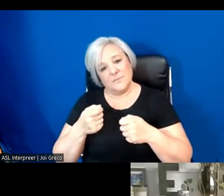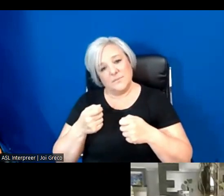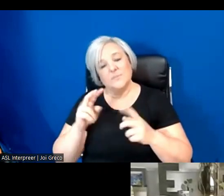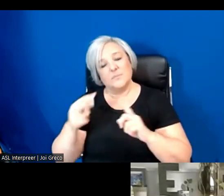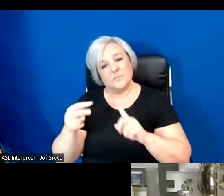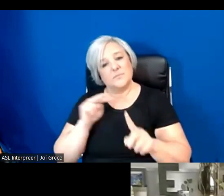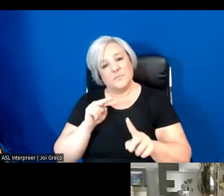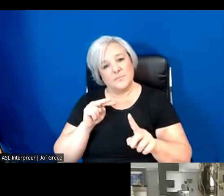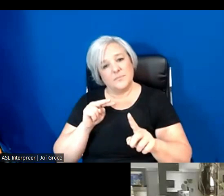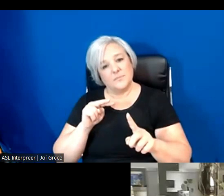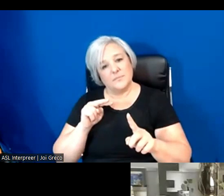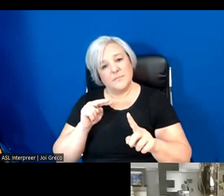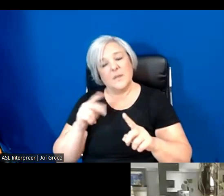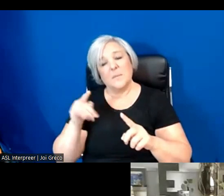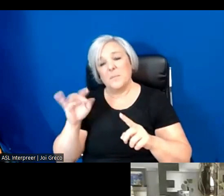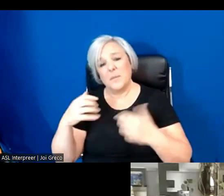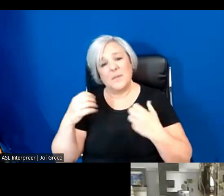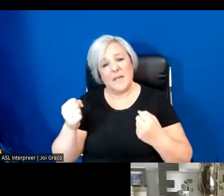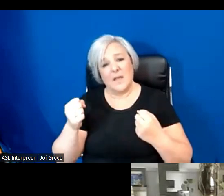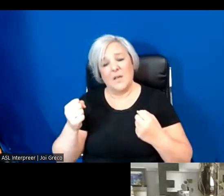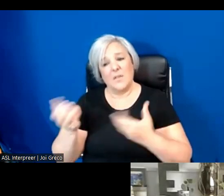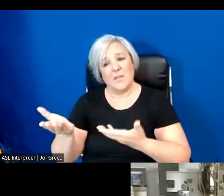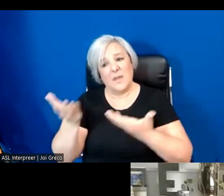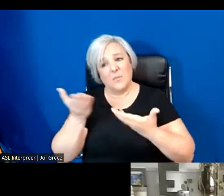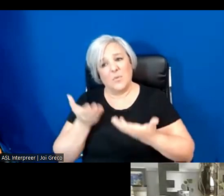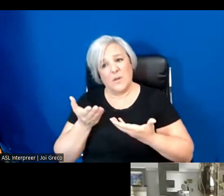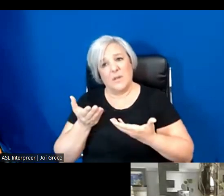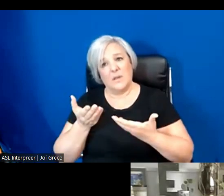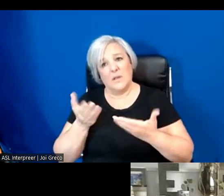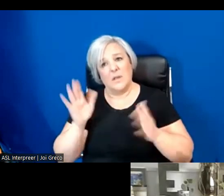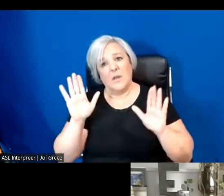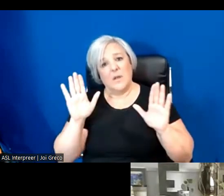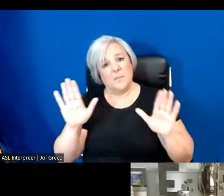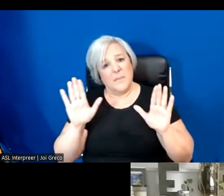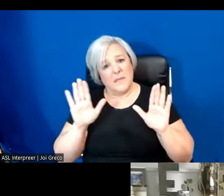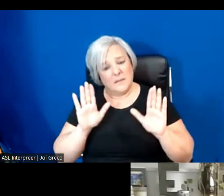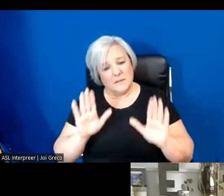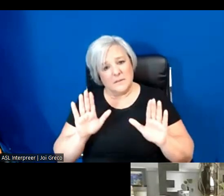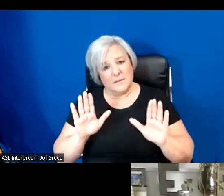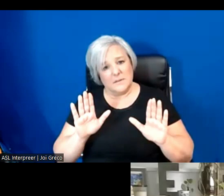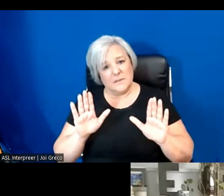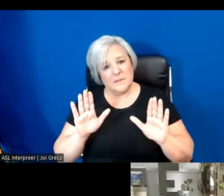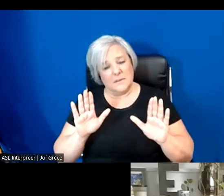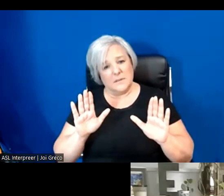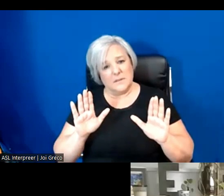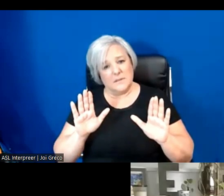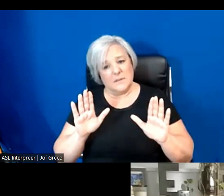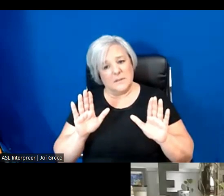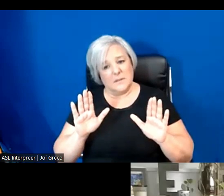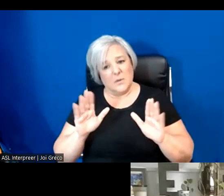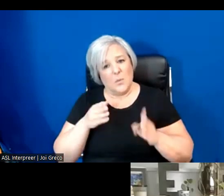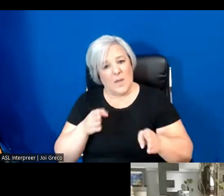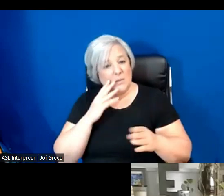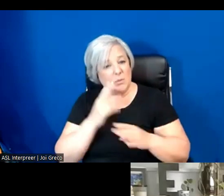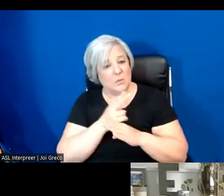perspective. And I think public health brings an amazing sense of using data, the public